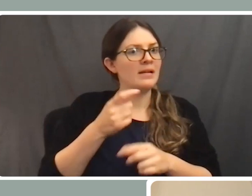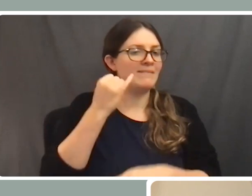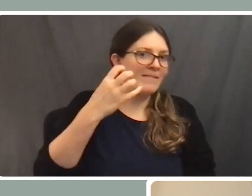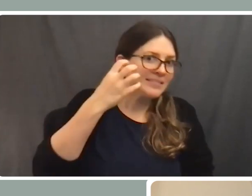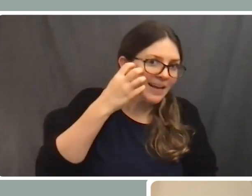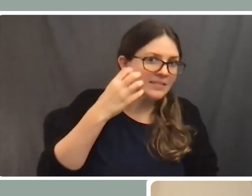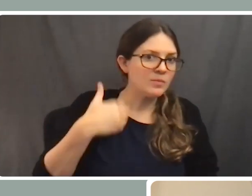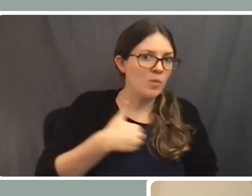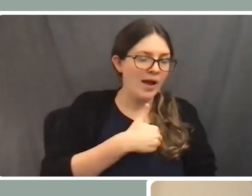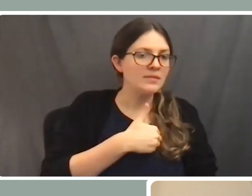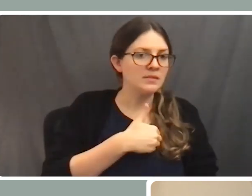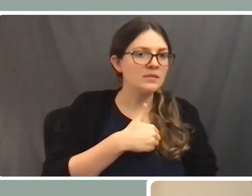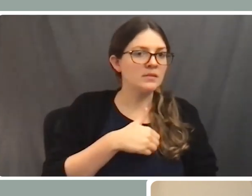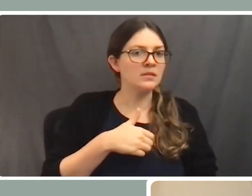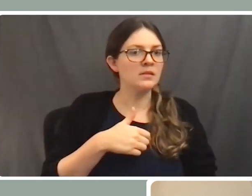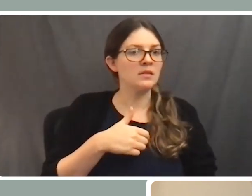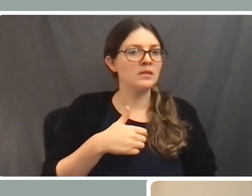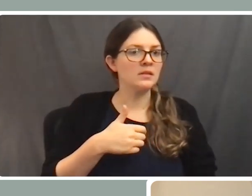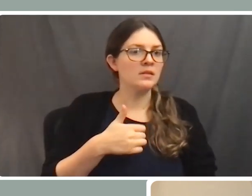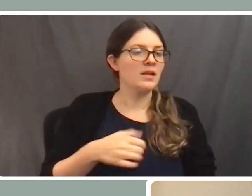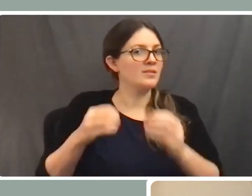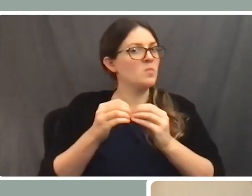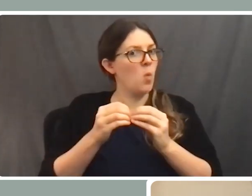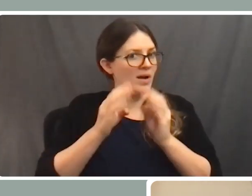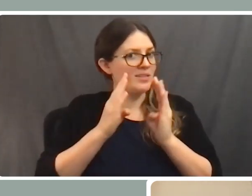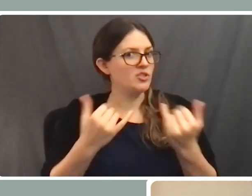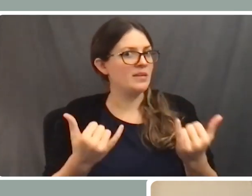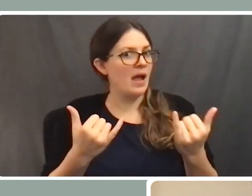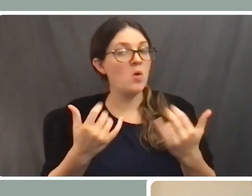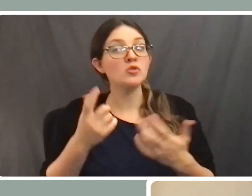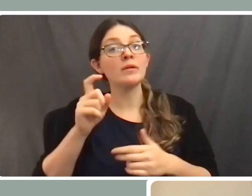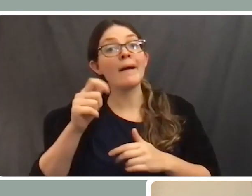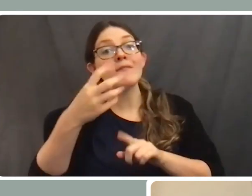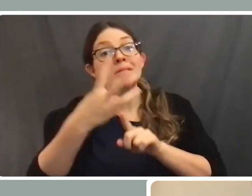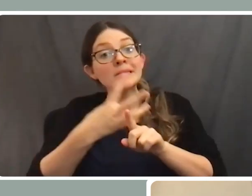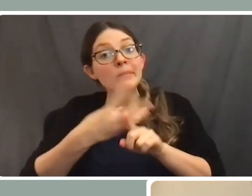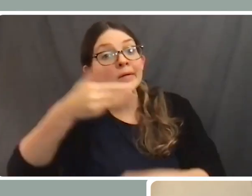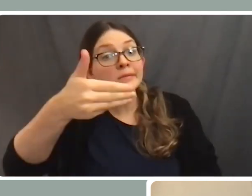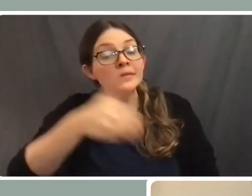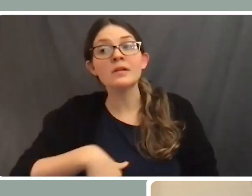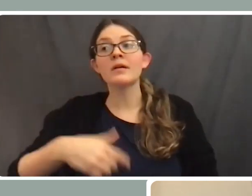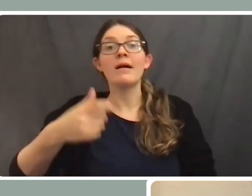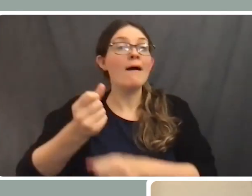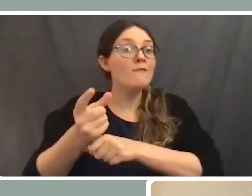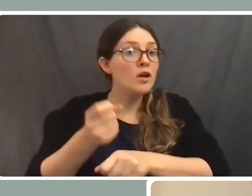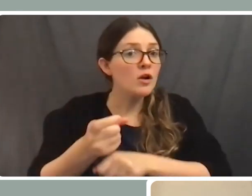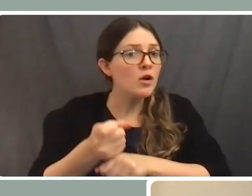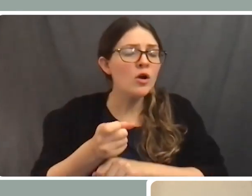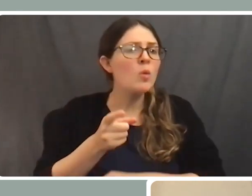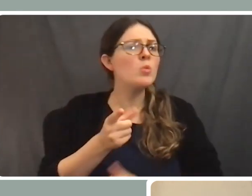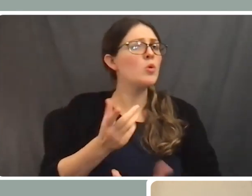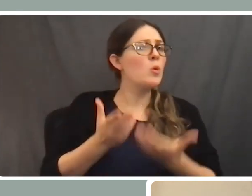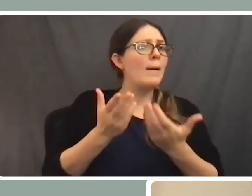is getting a lot, as it should, getting a lot more attention. Should it be every 6 months, every 12 months? Do you recommend